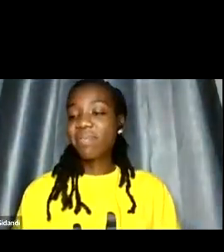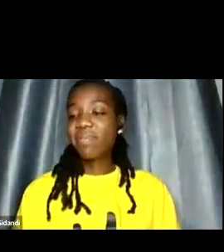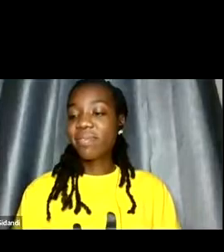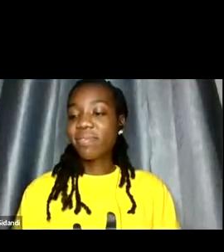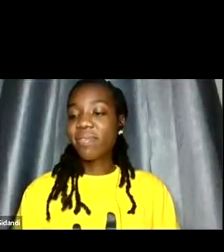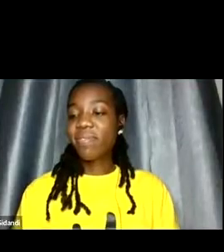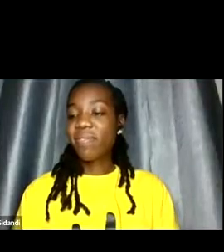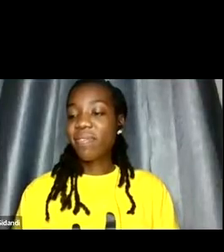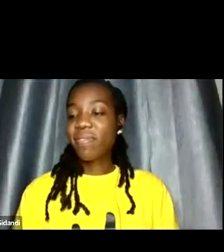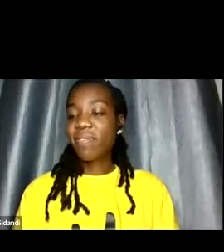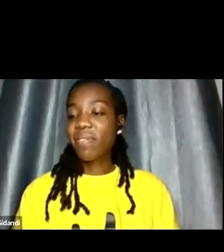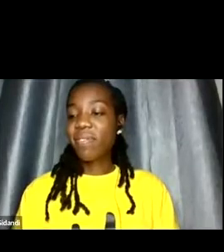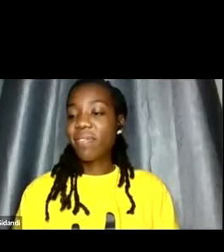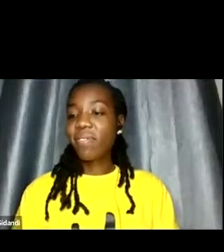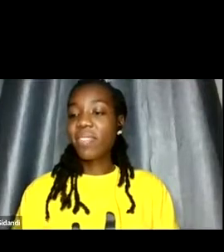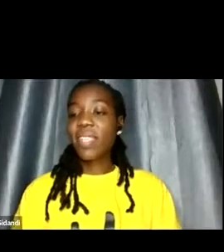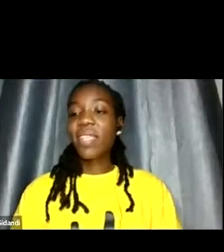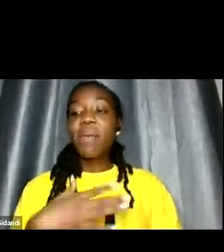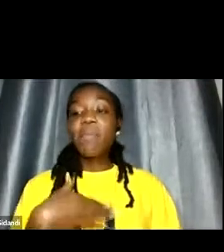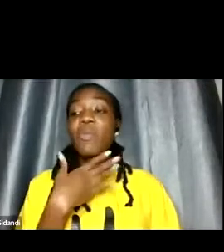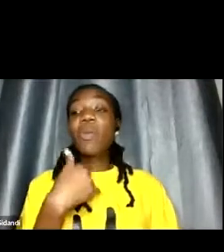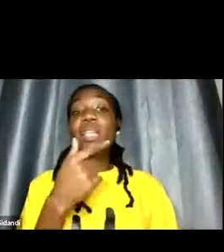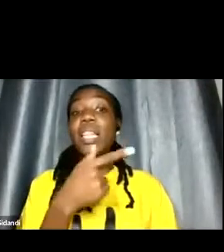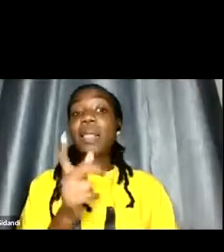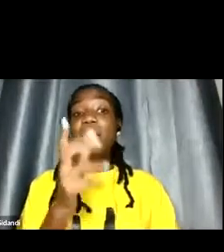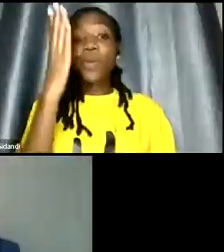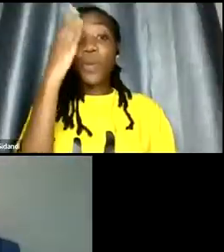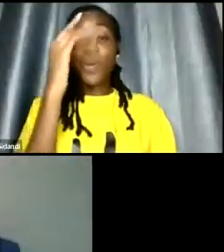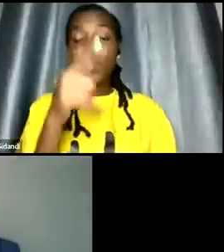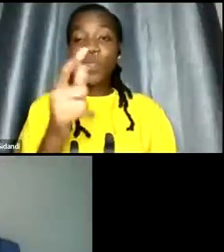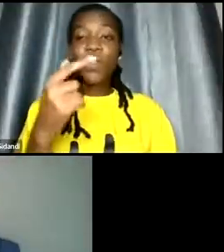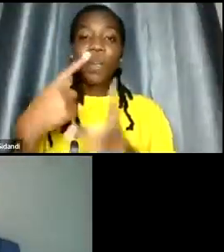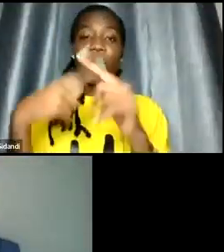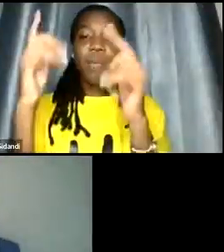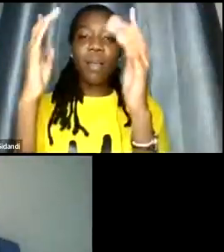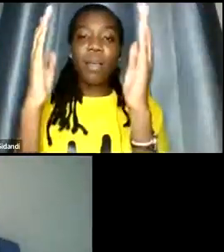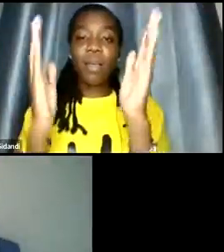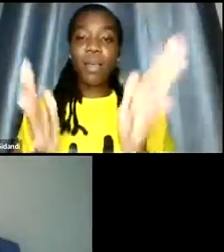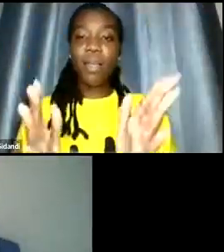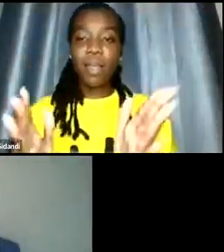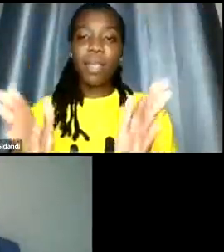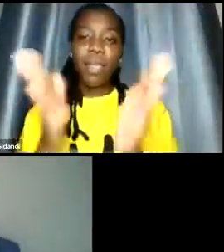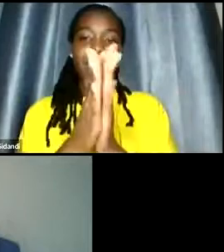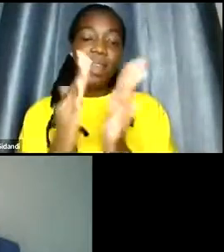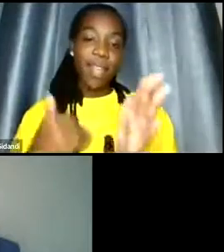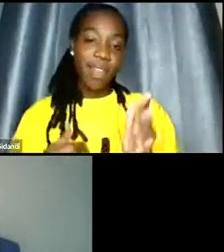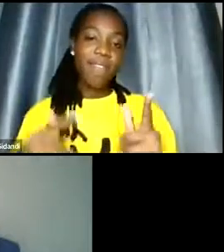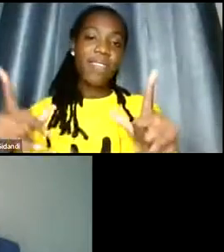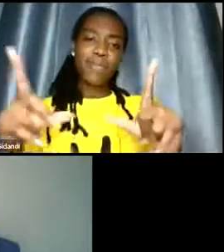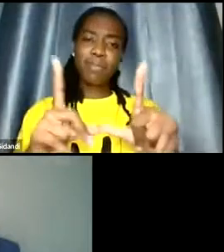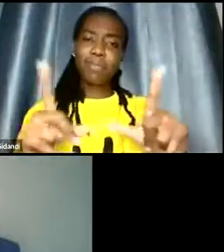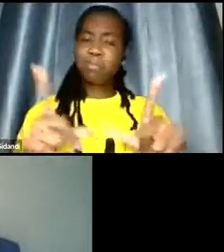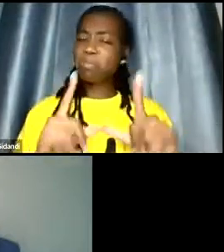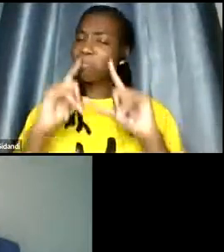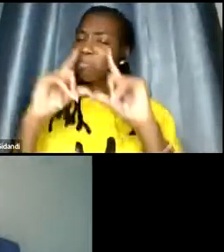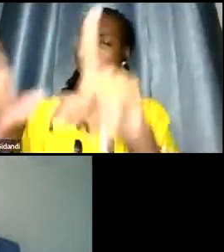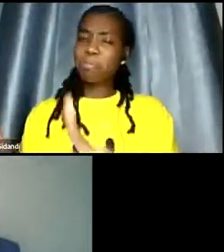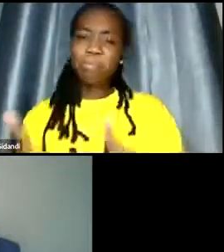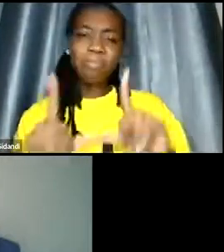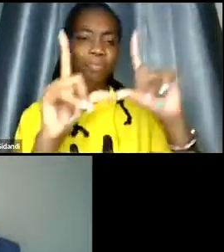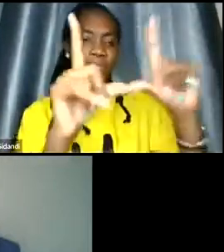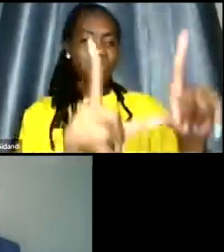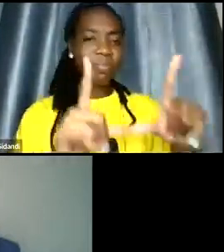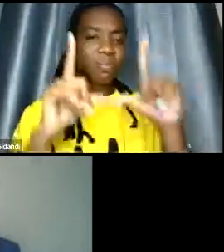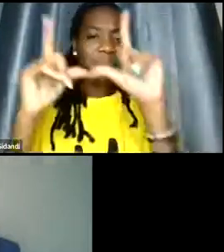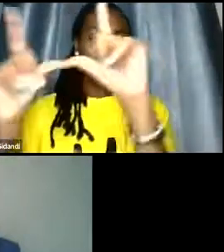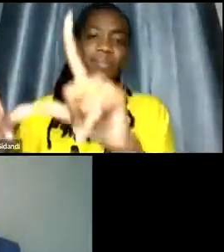I just wanted them to know that you're an award winner. But he has a lot of he is certified that, certified the other, certified. But I